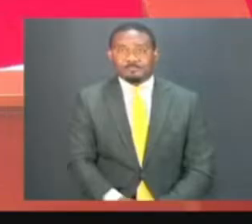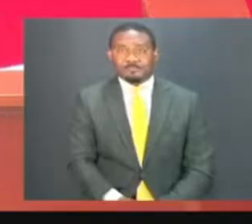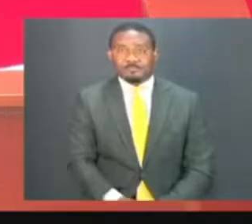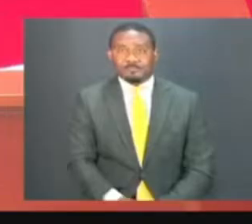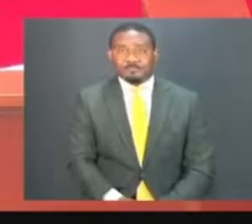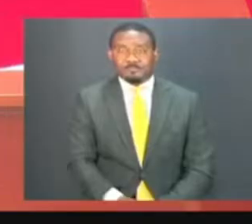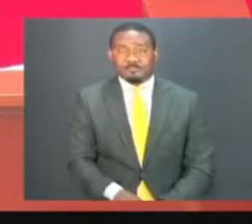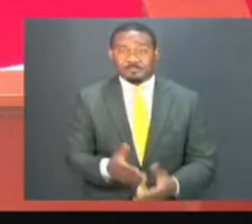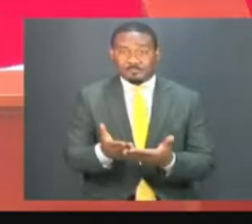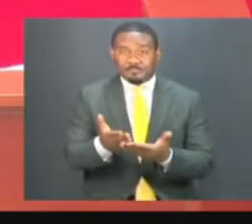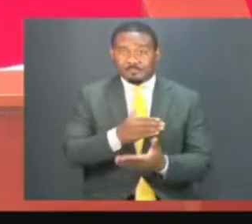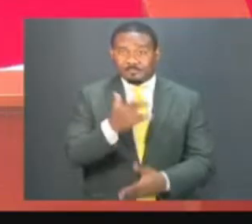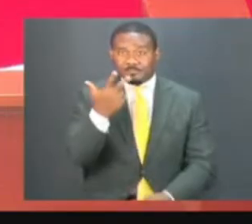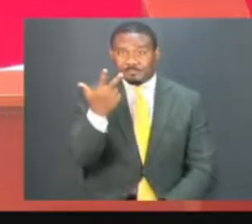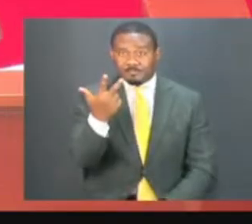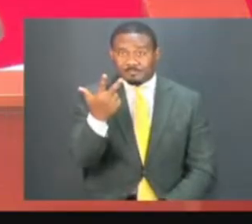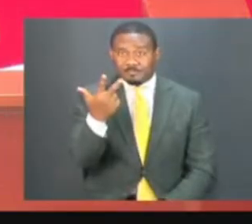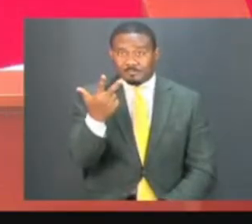Page 3.